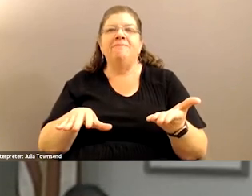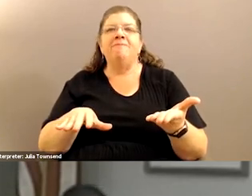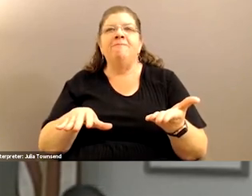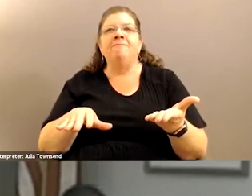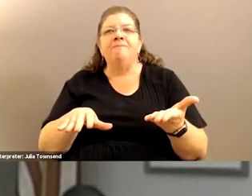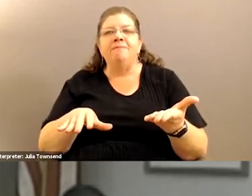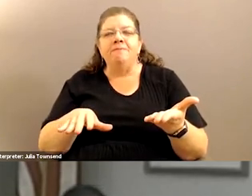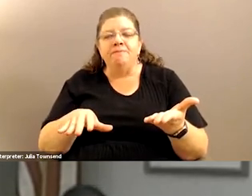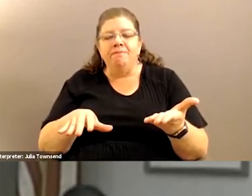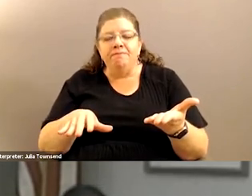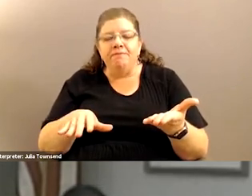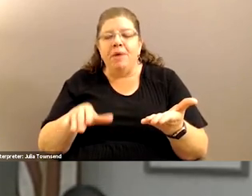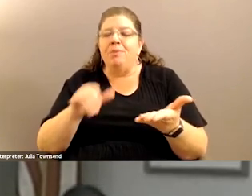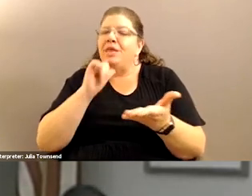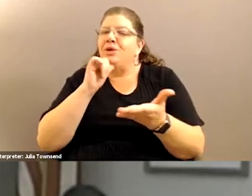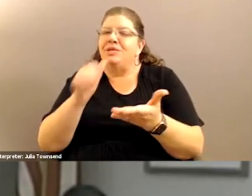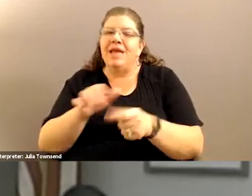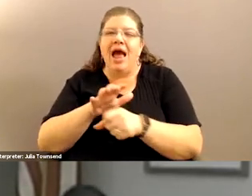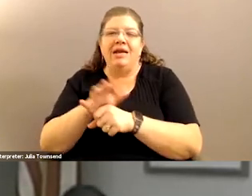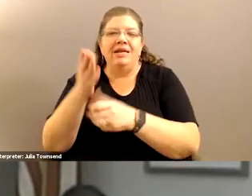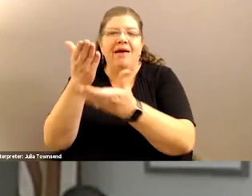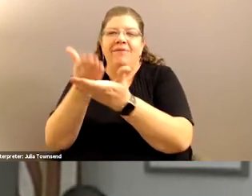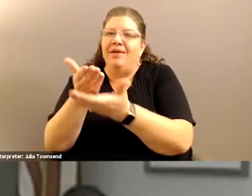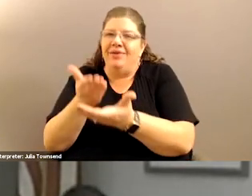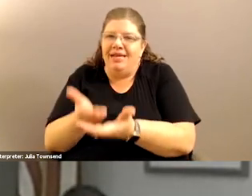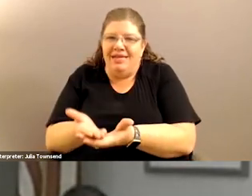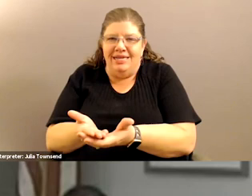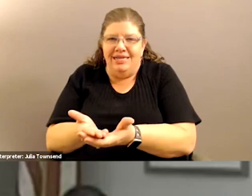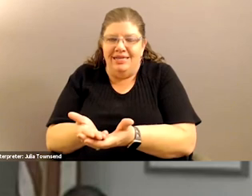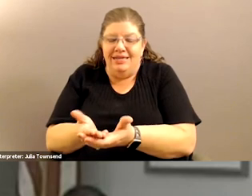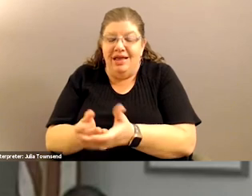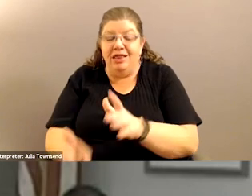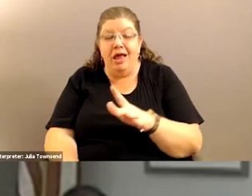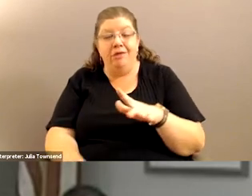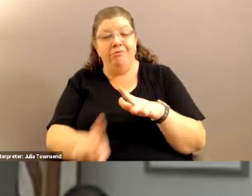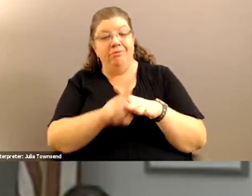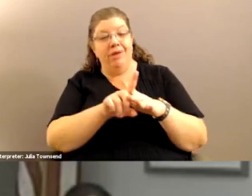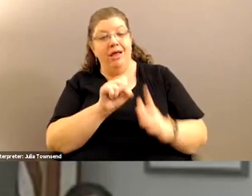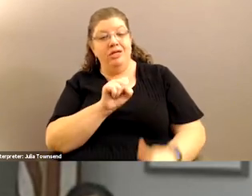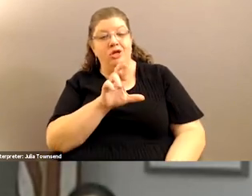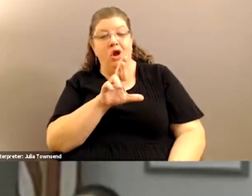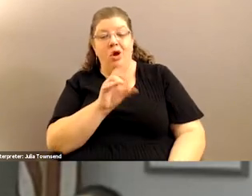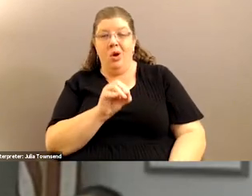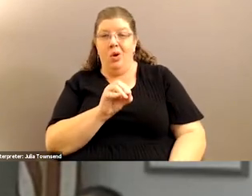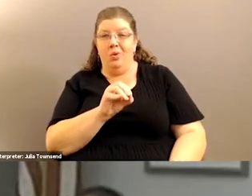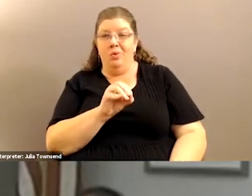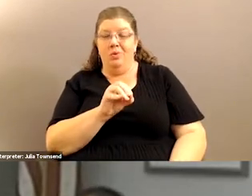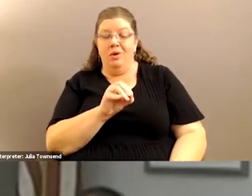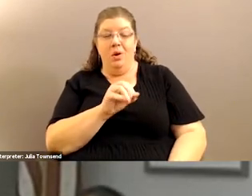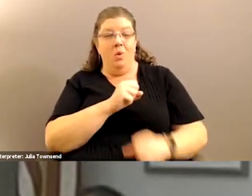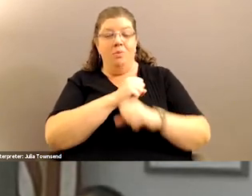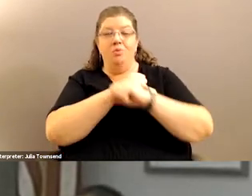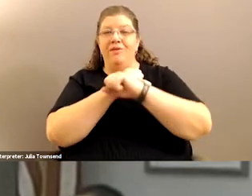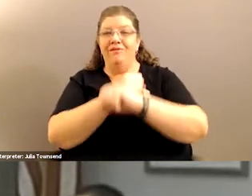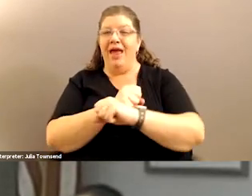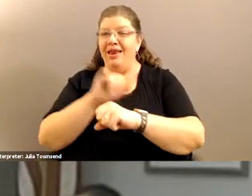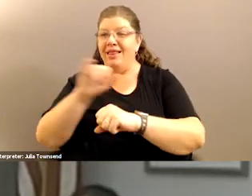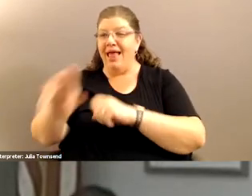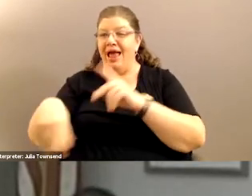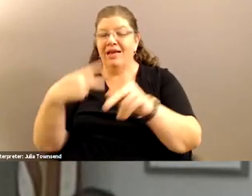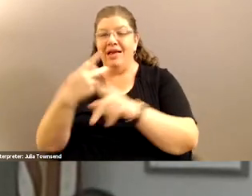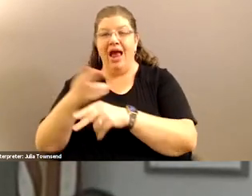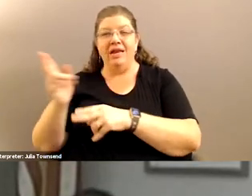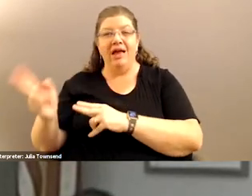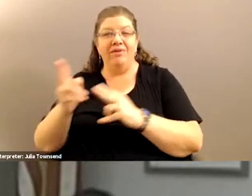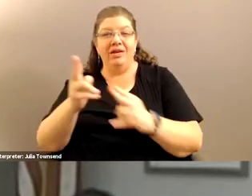there is just not enough evidence that the presence of sro prevents that kind of gun violence